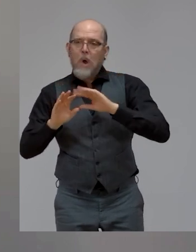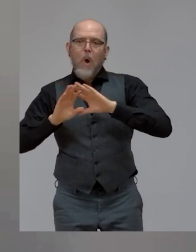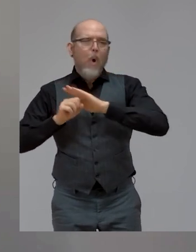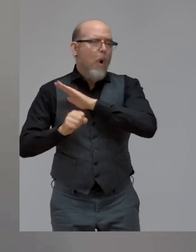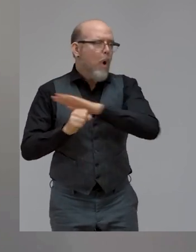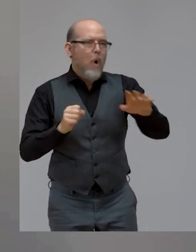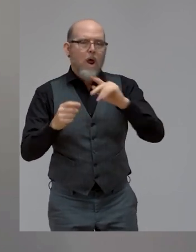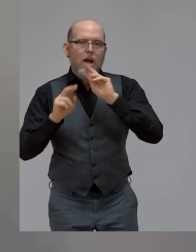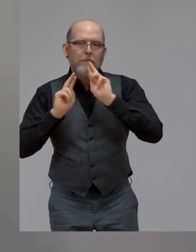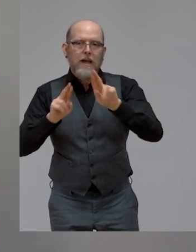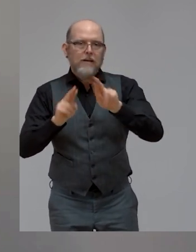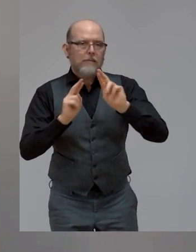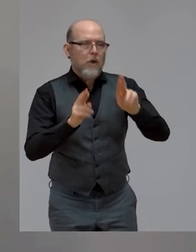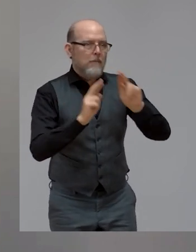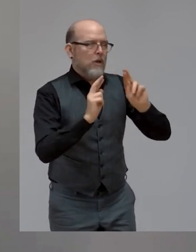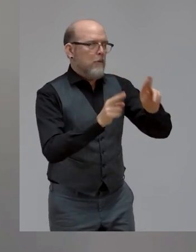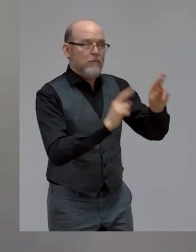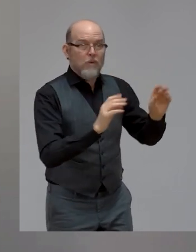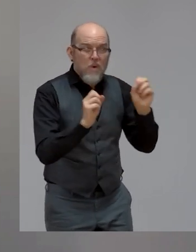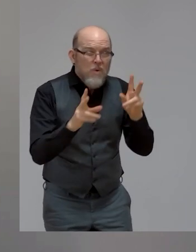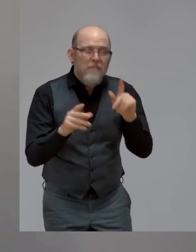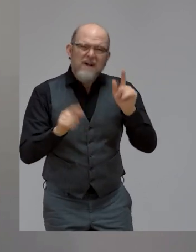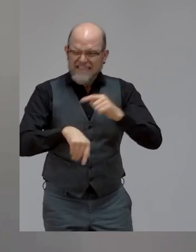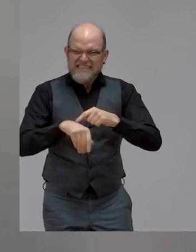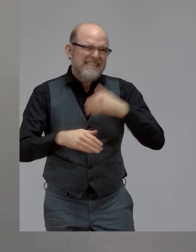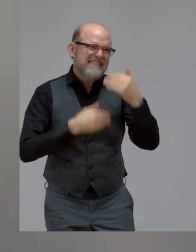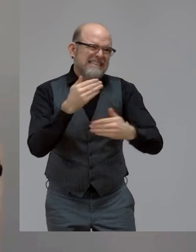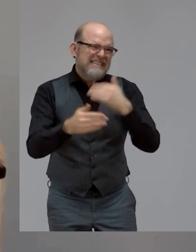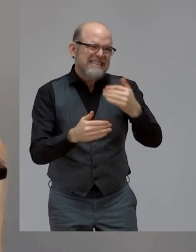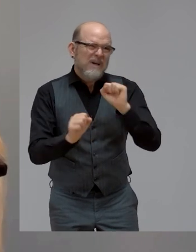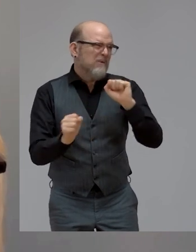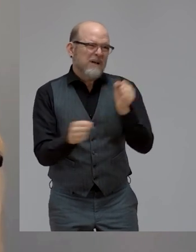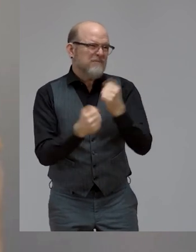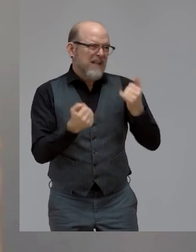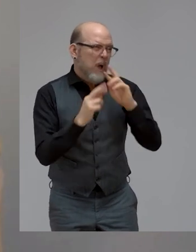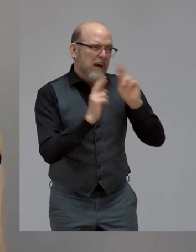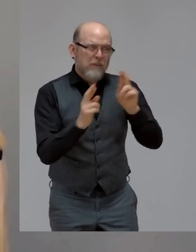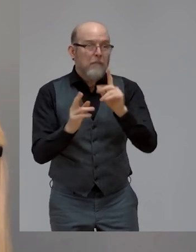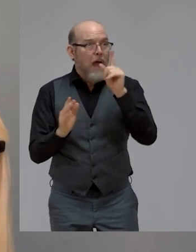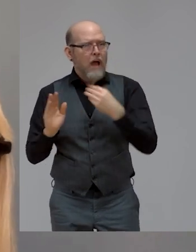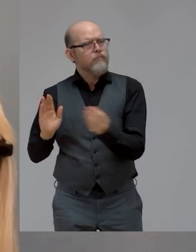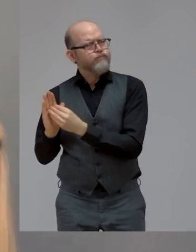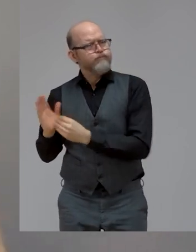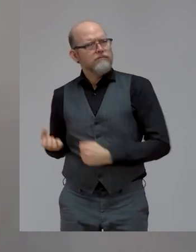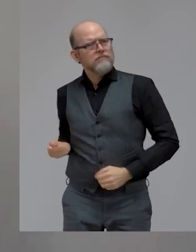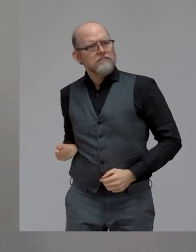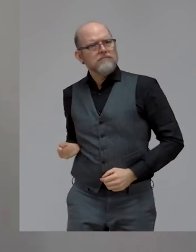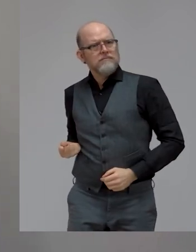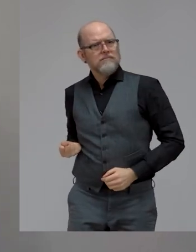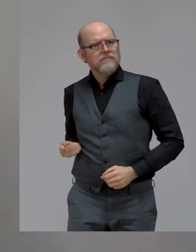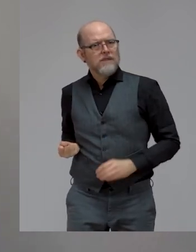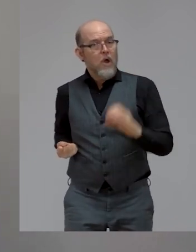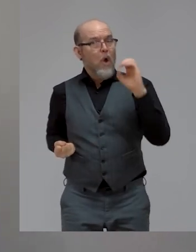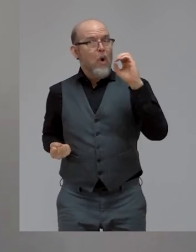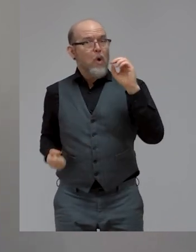schedule, we have to continue to move through. And before I hand over to Andreas and Seema, I just want to say, just